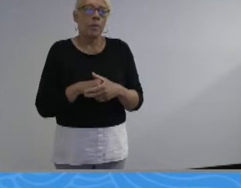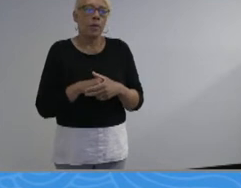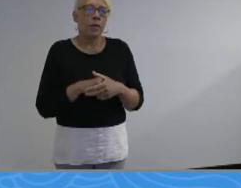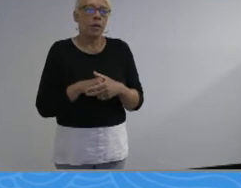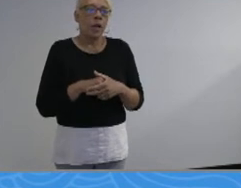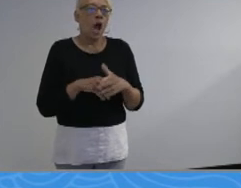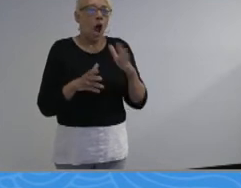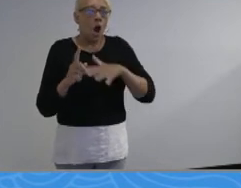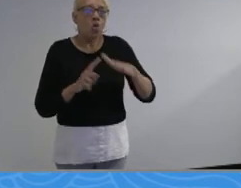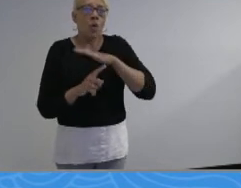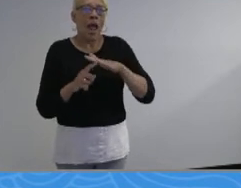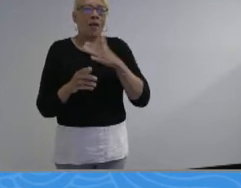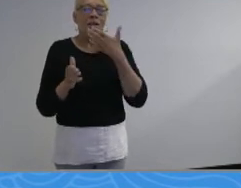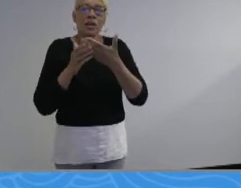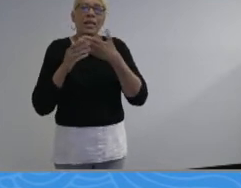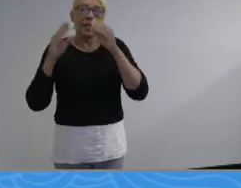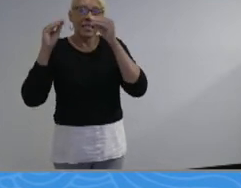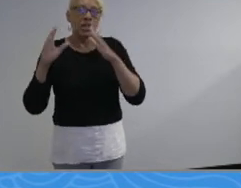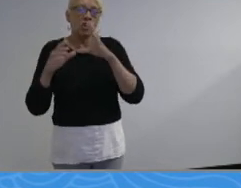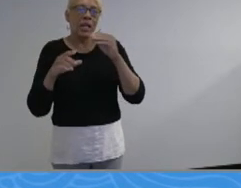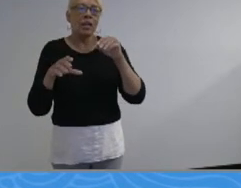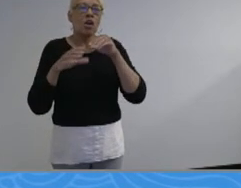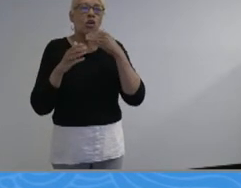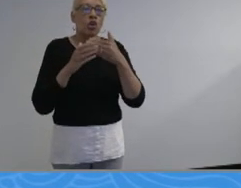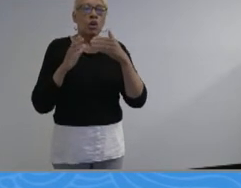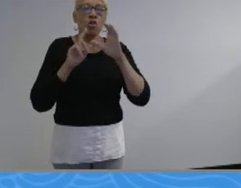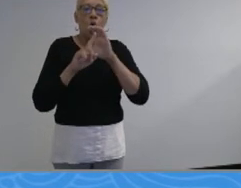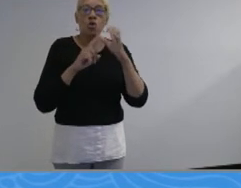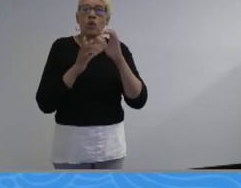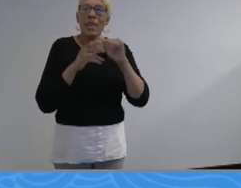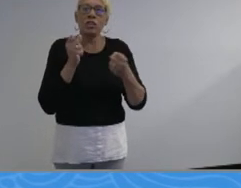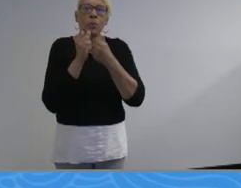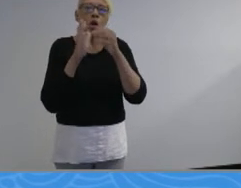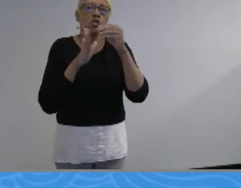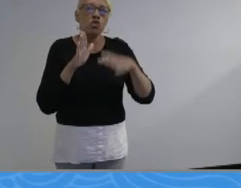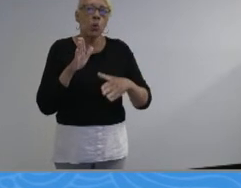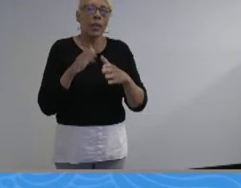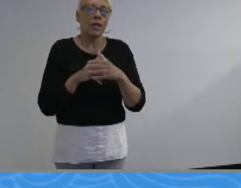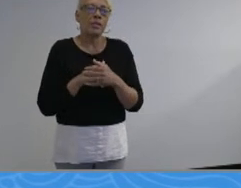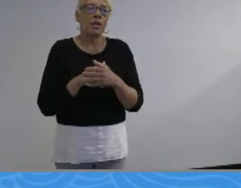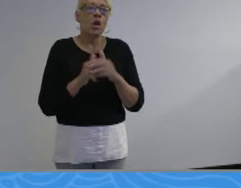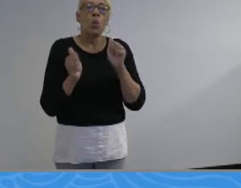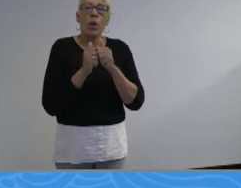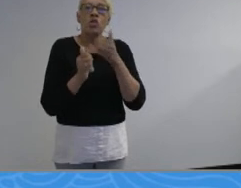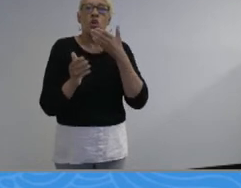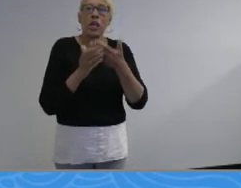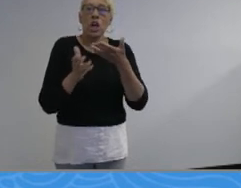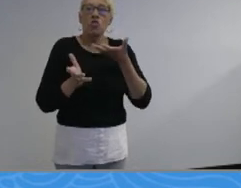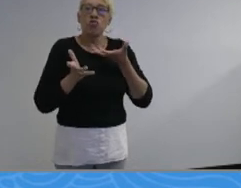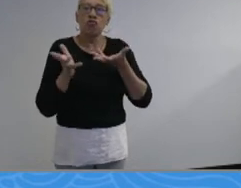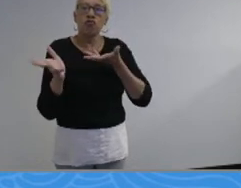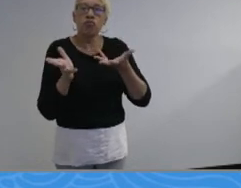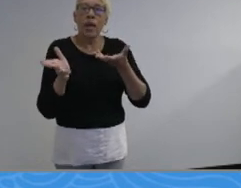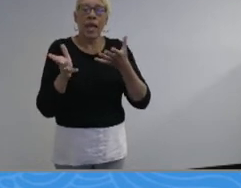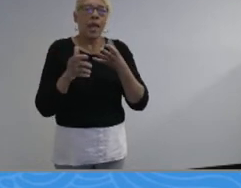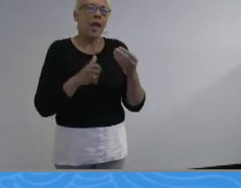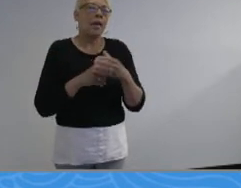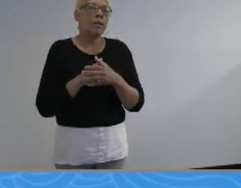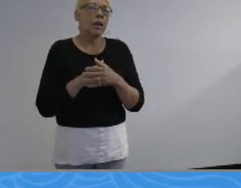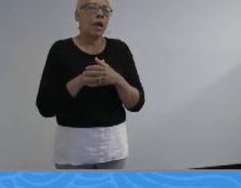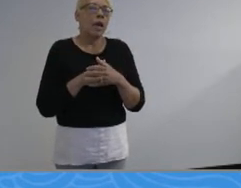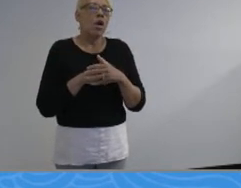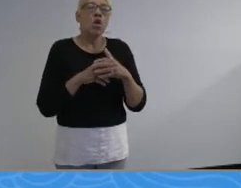teaching, predicated upon a culture in the classroom that supports students through effective relationships and restorative practices,